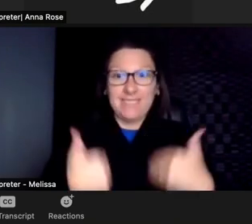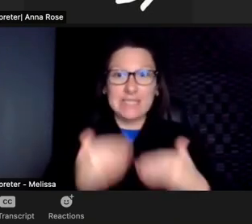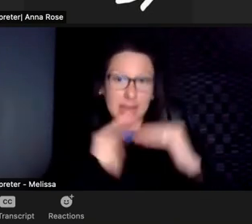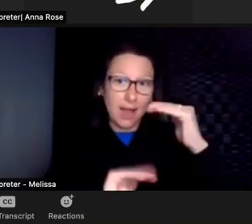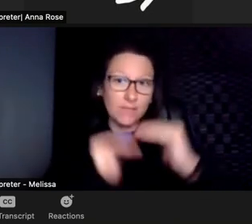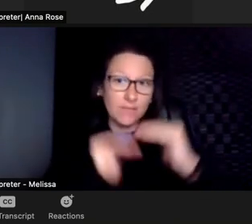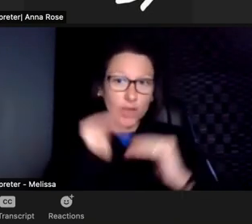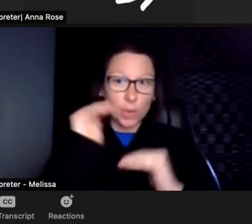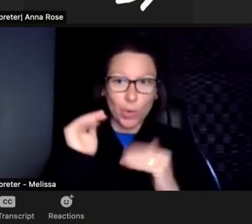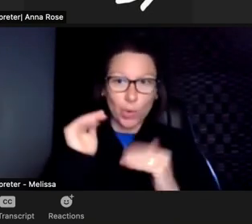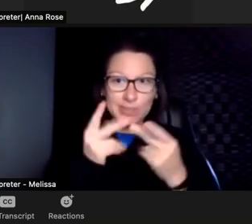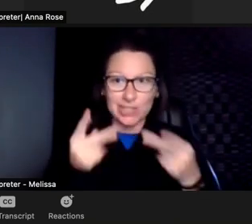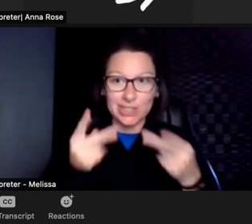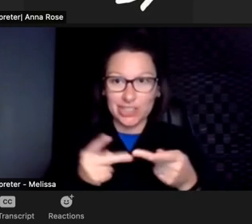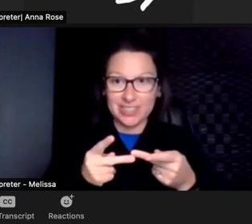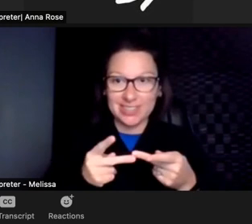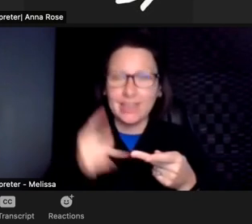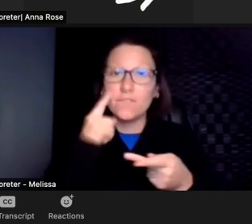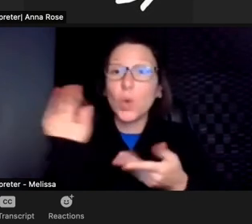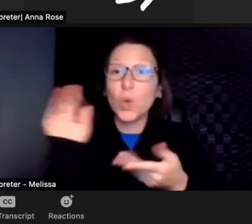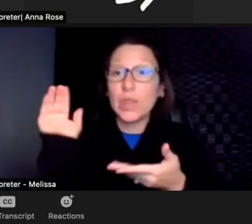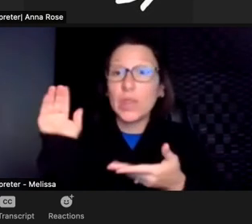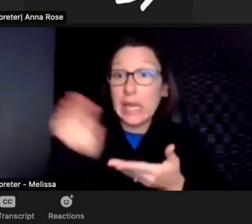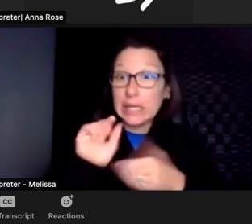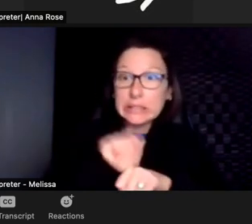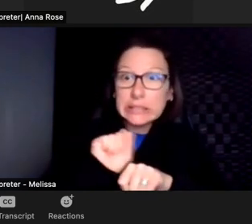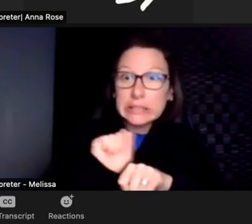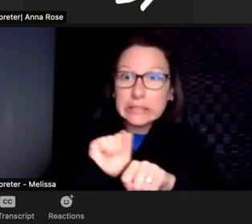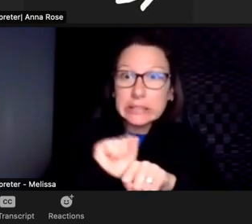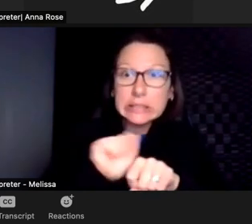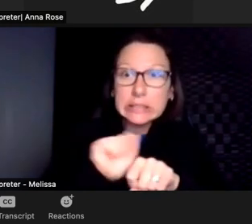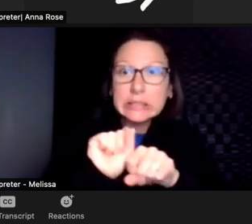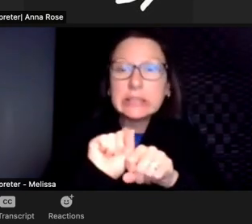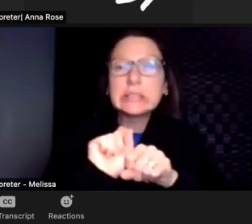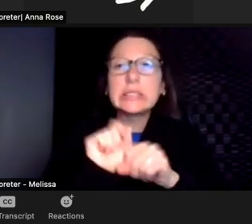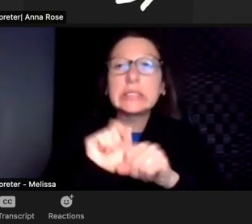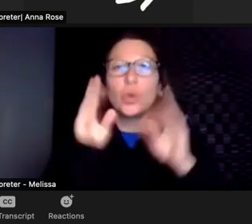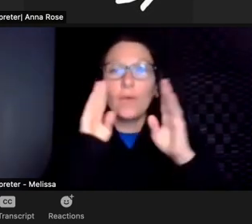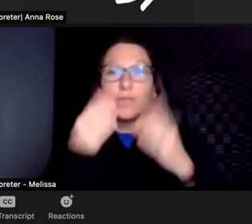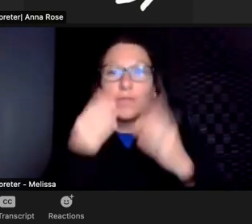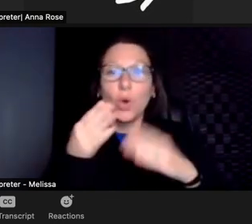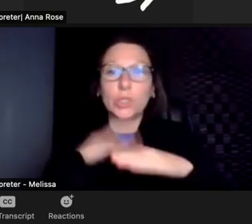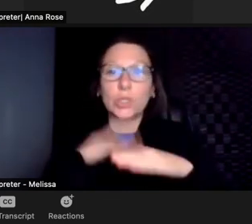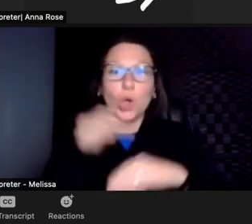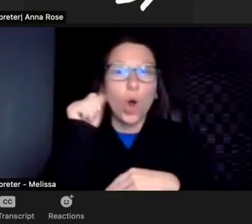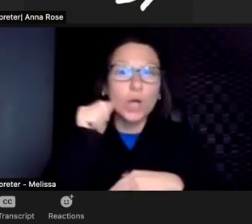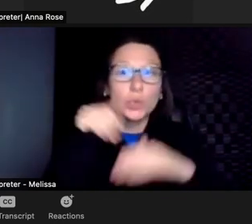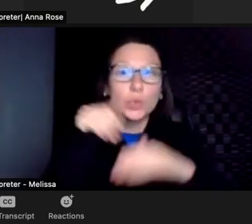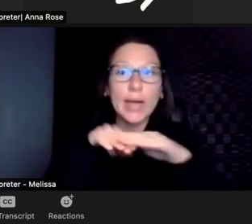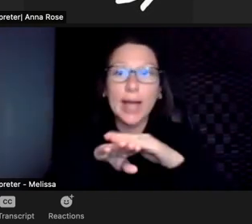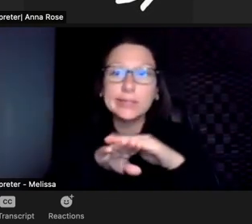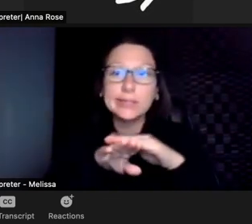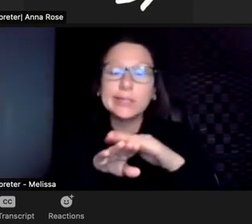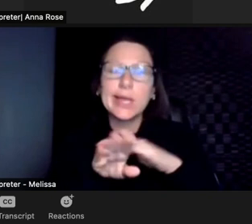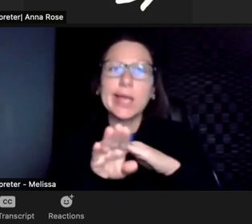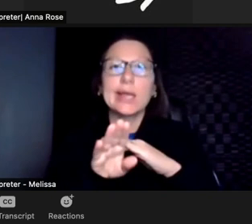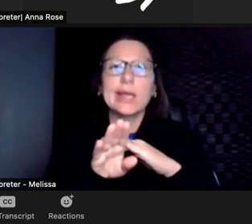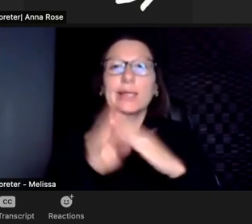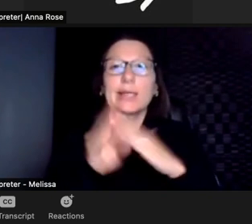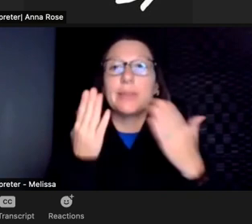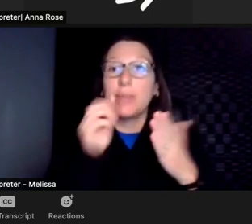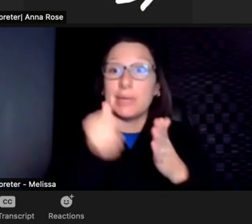least visually taxing activities, where we're focusing on auditory access, where we're maybe, not